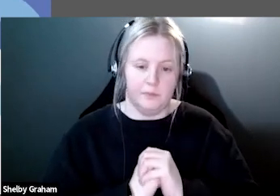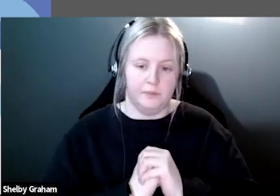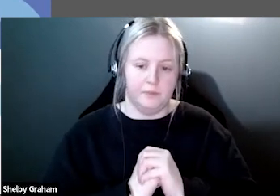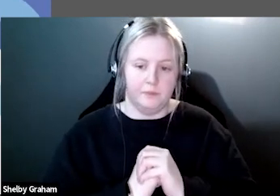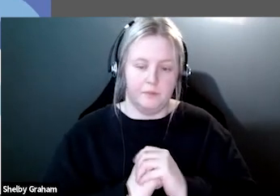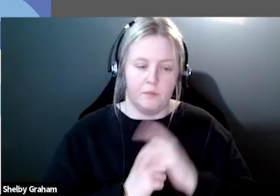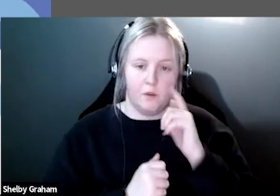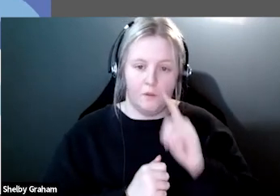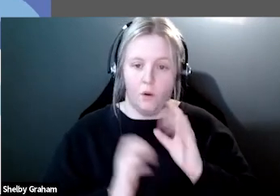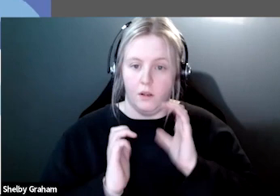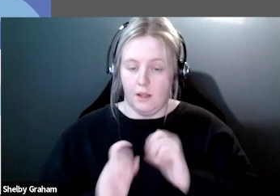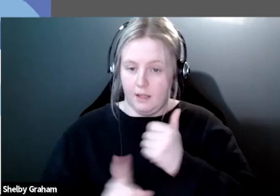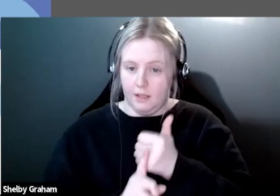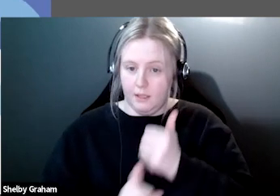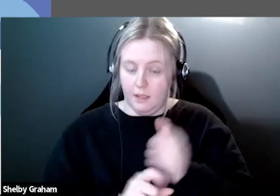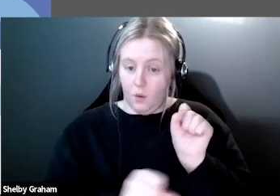experience, career